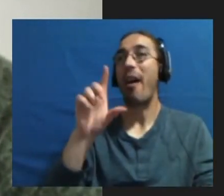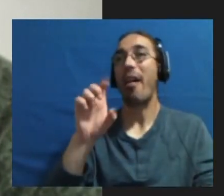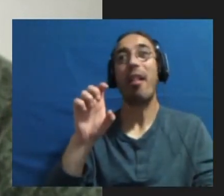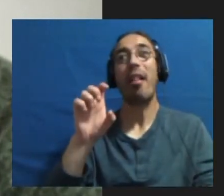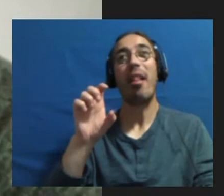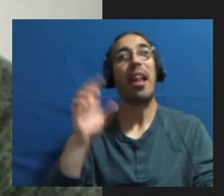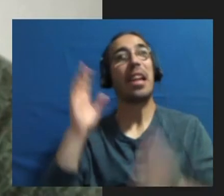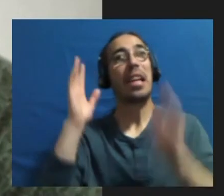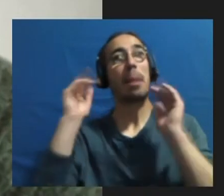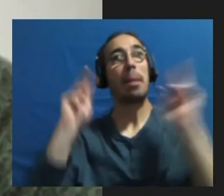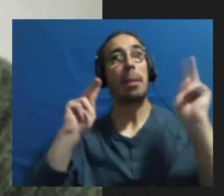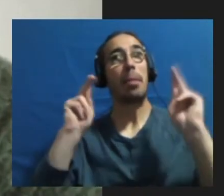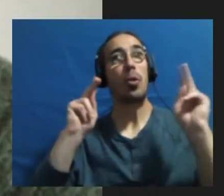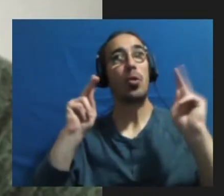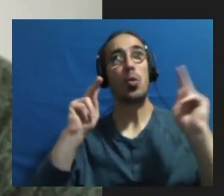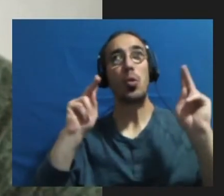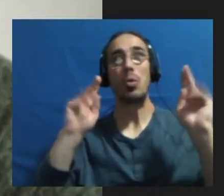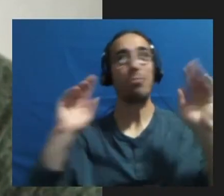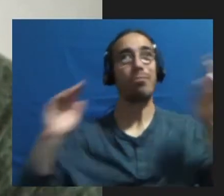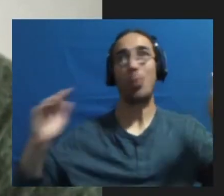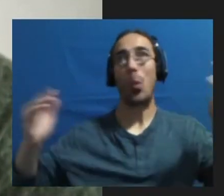um expect people